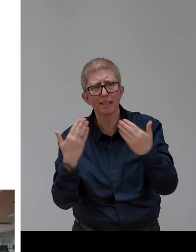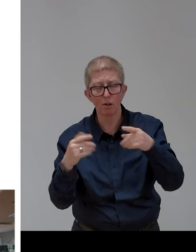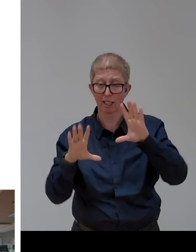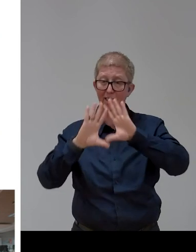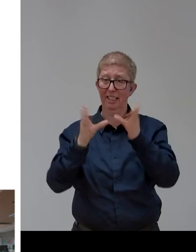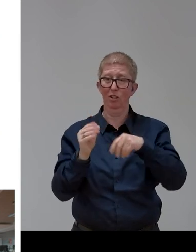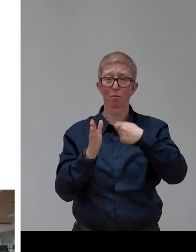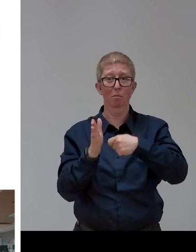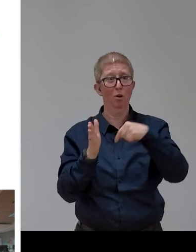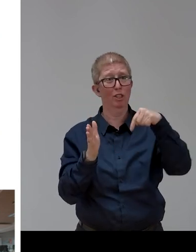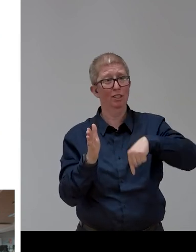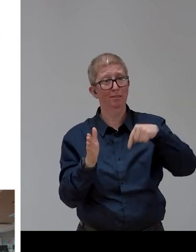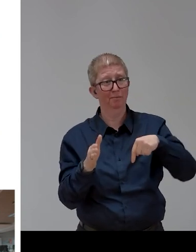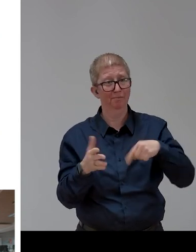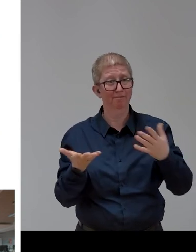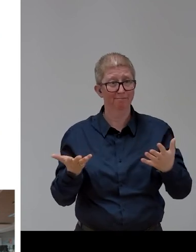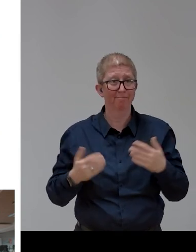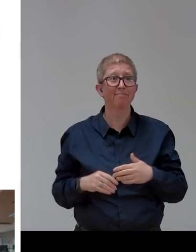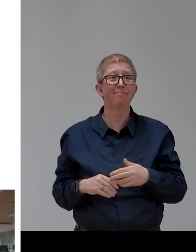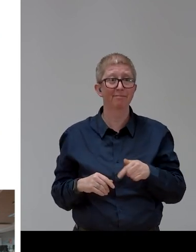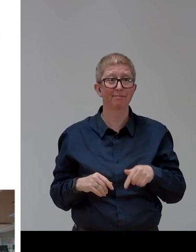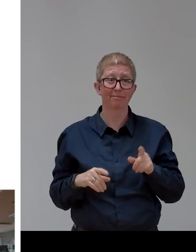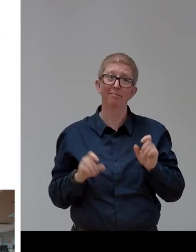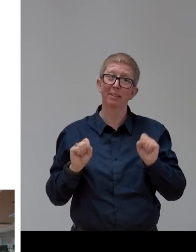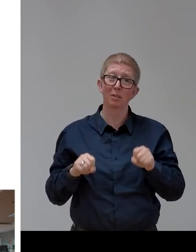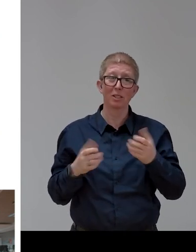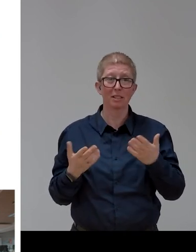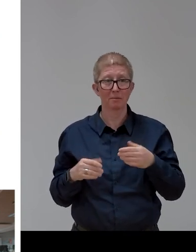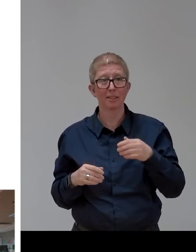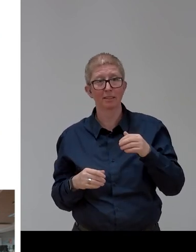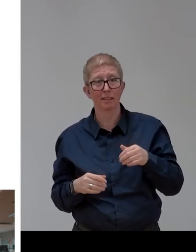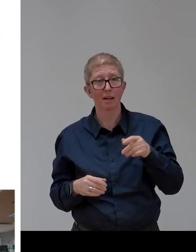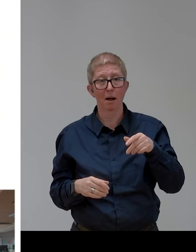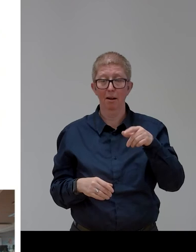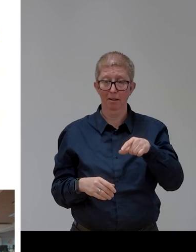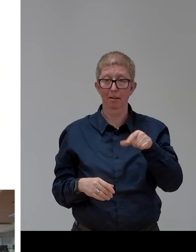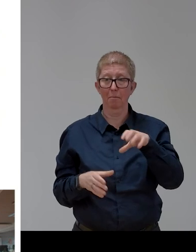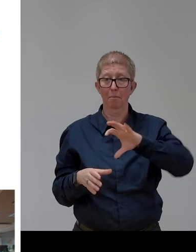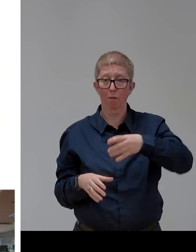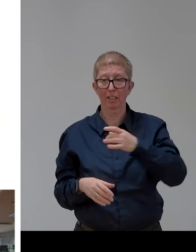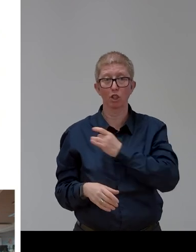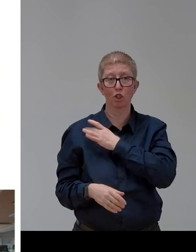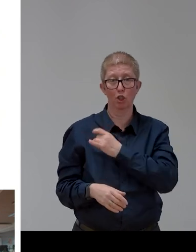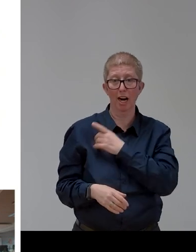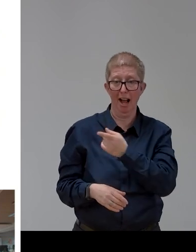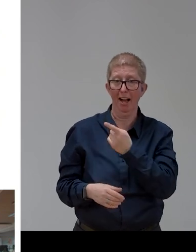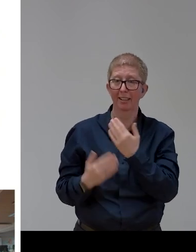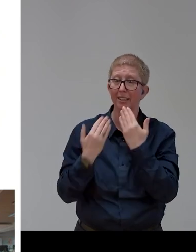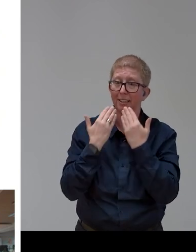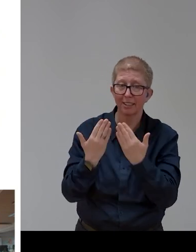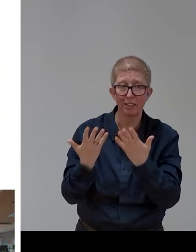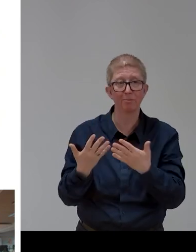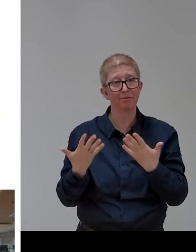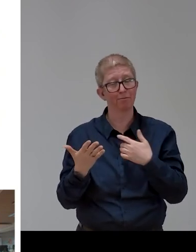Organization, ICT, and Pacto de Productividad de Chile for giving us this opportunity to present our project of design and printing